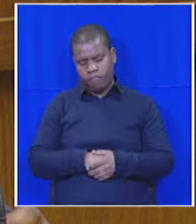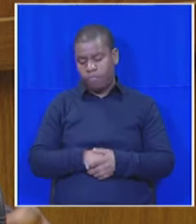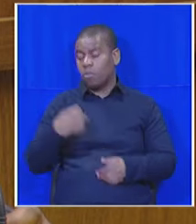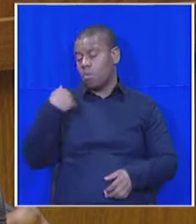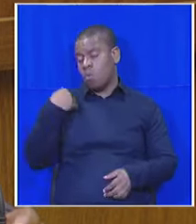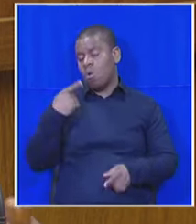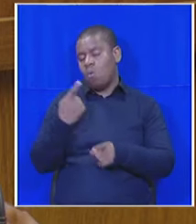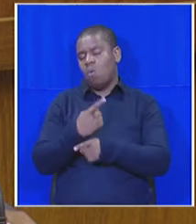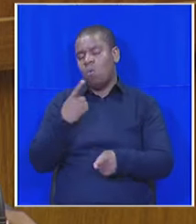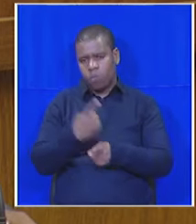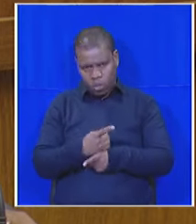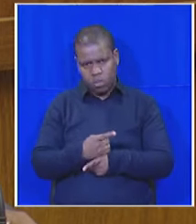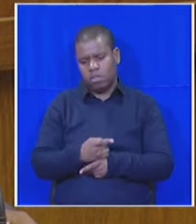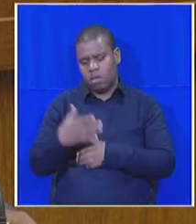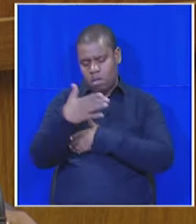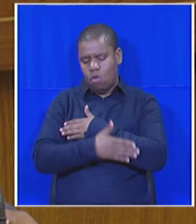around the country, and in particular